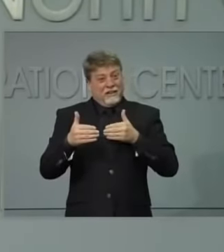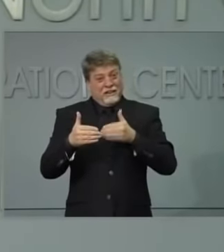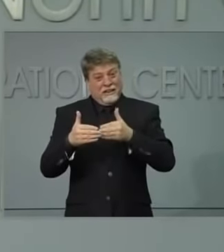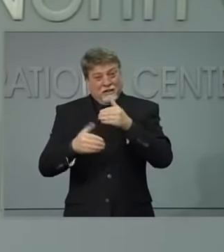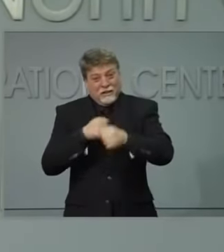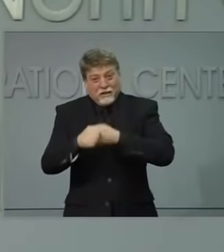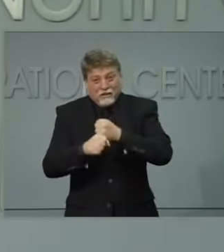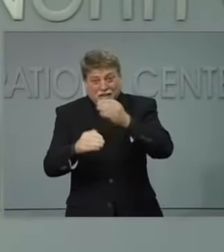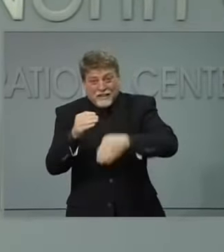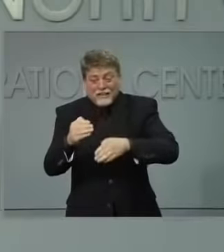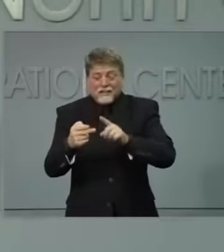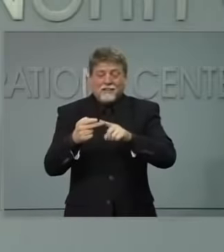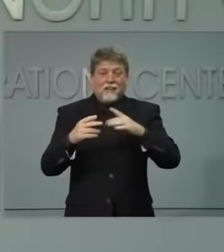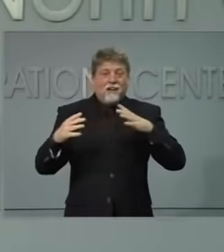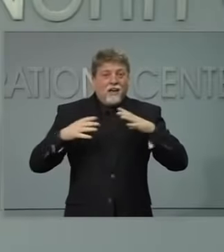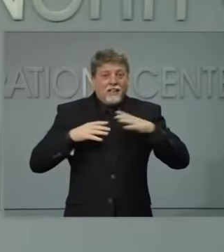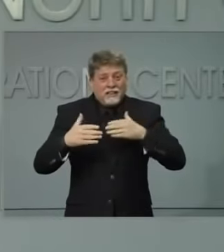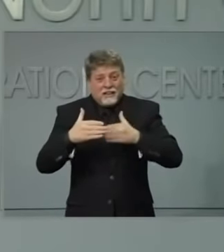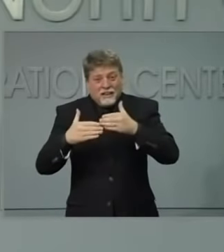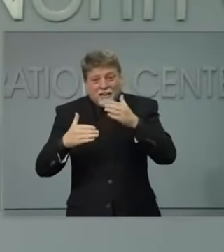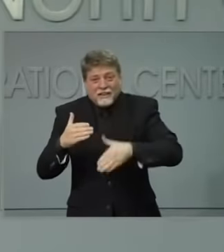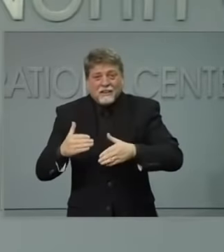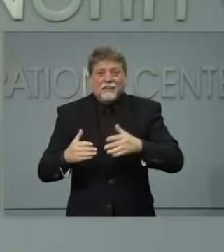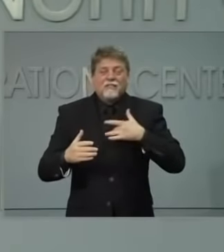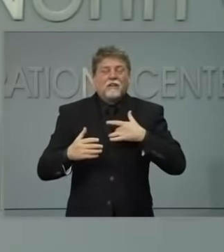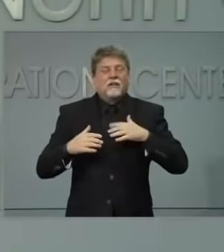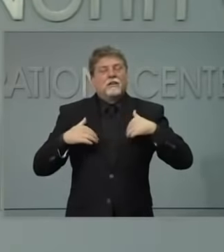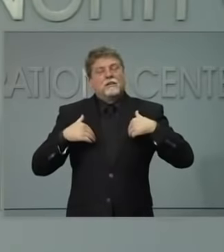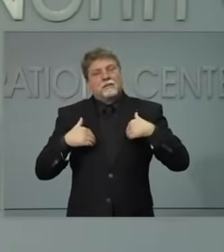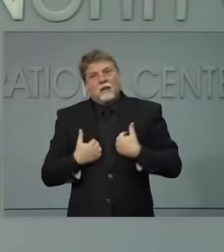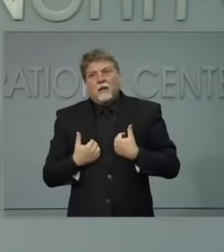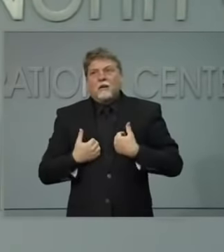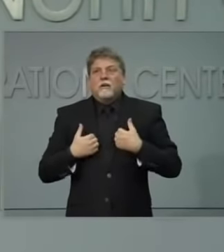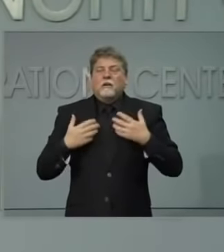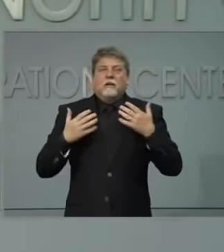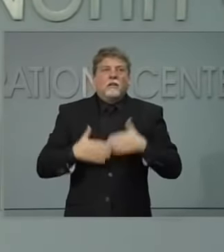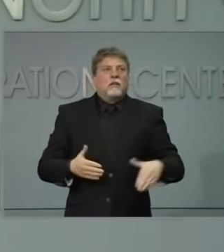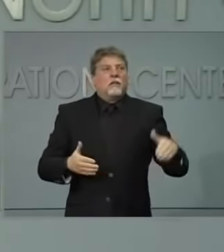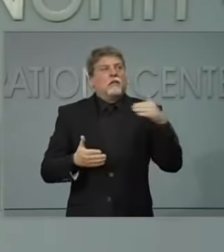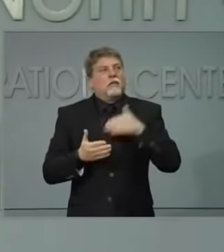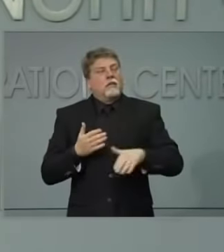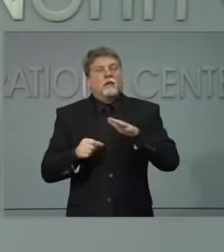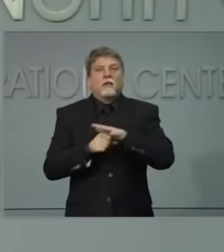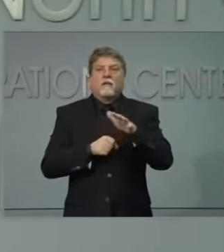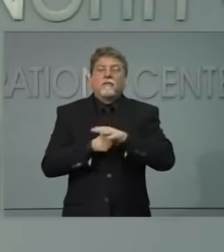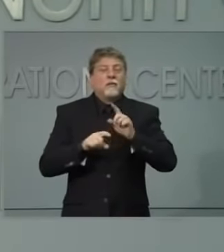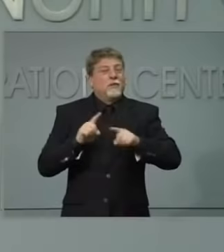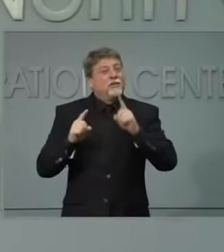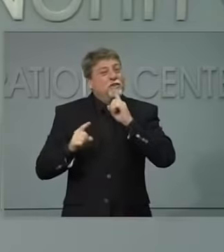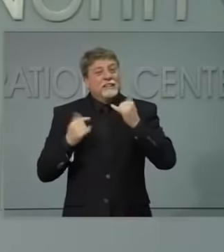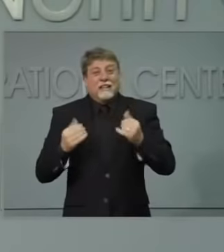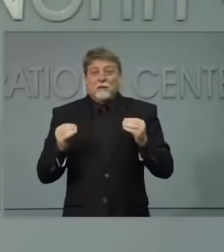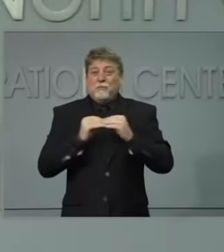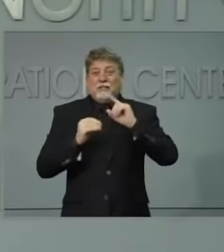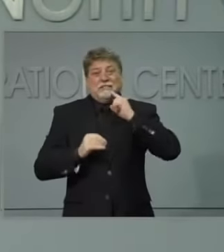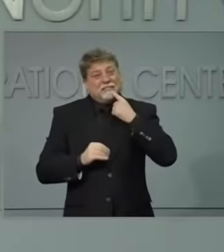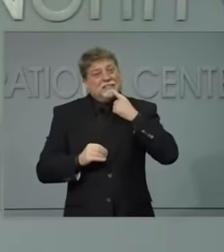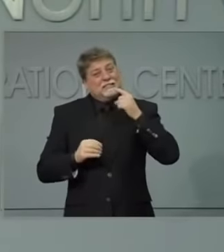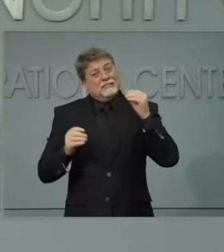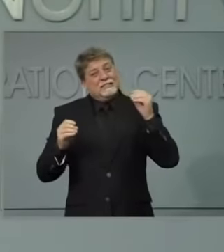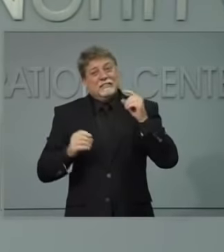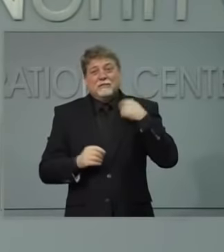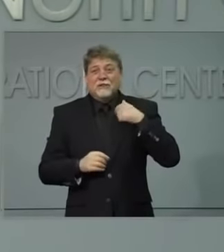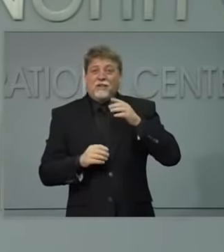dire. This is truly a matter of life and death. We've lost more than 280,000 Americans in